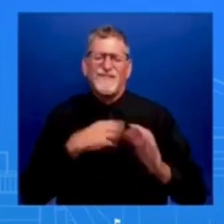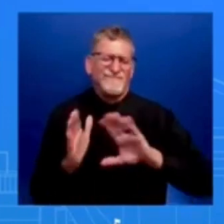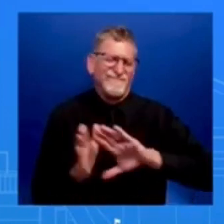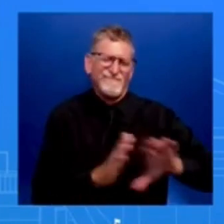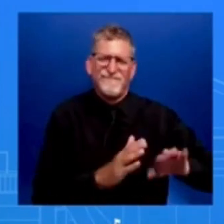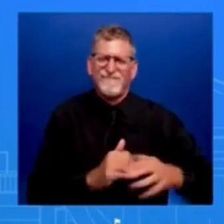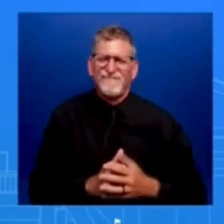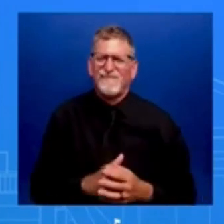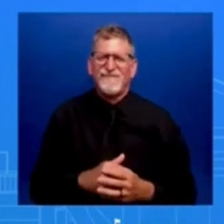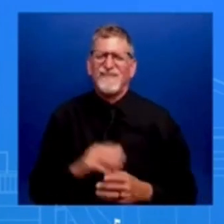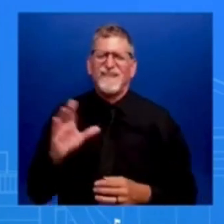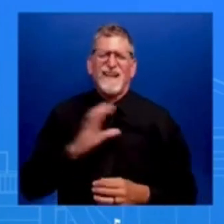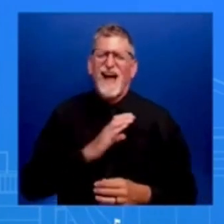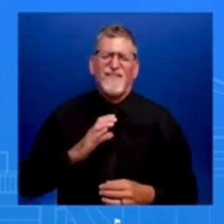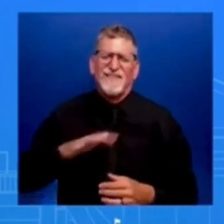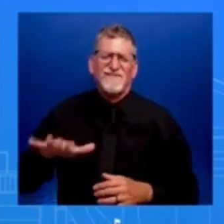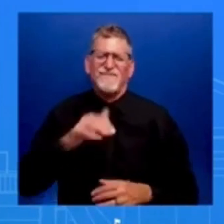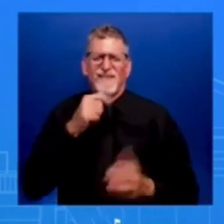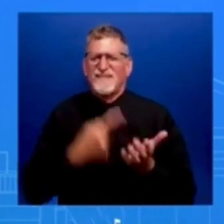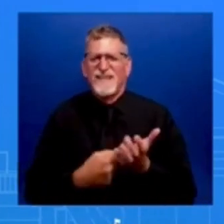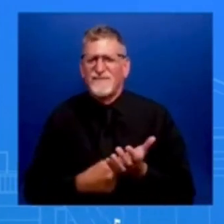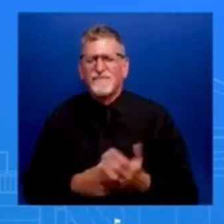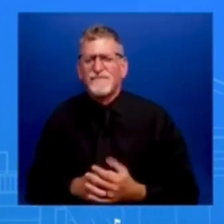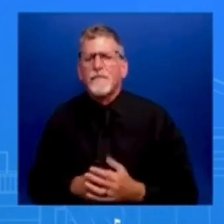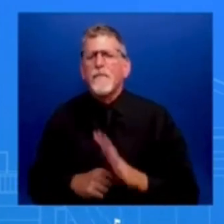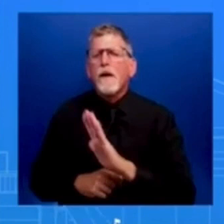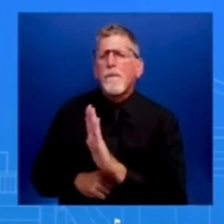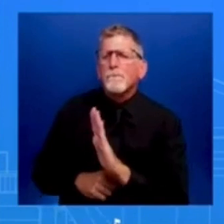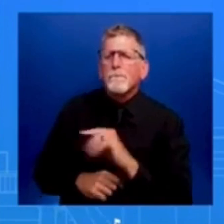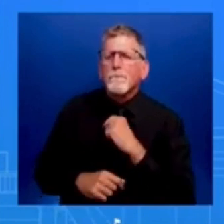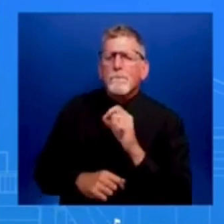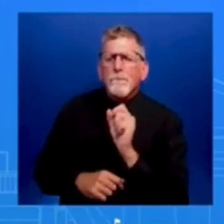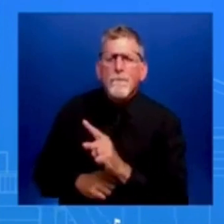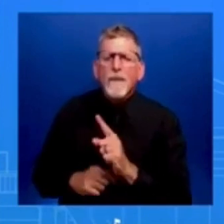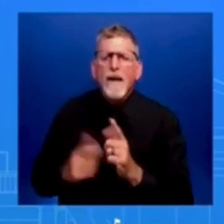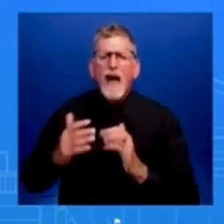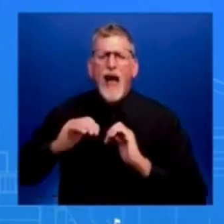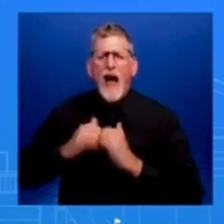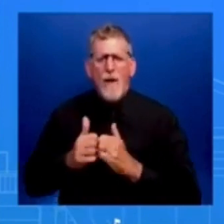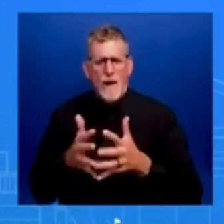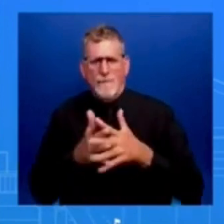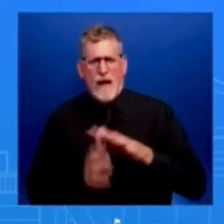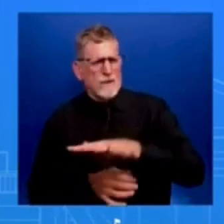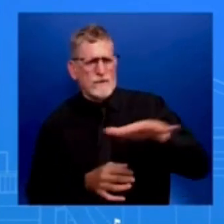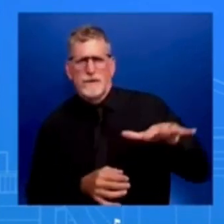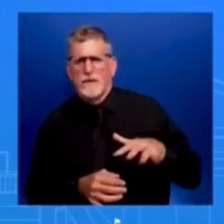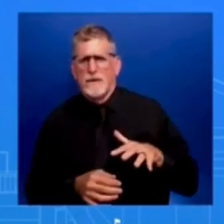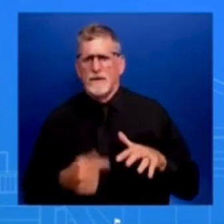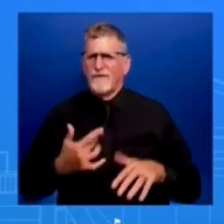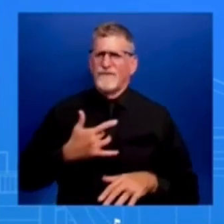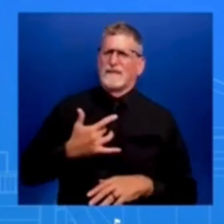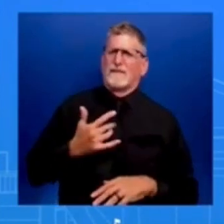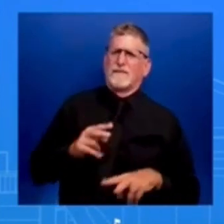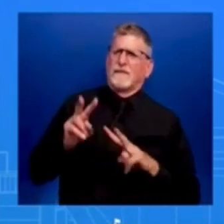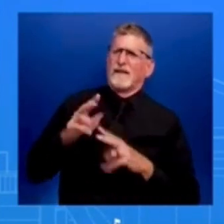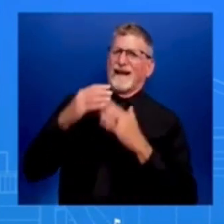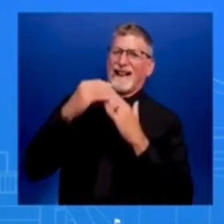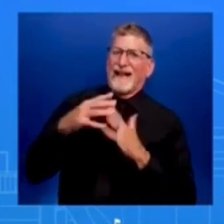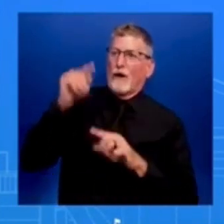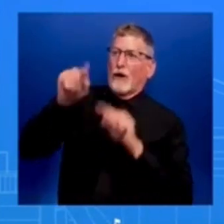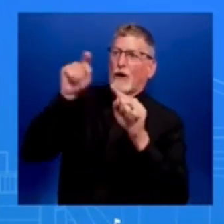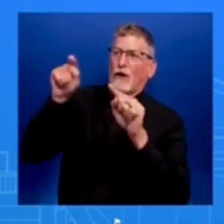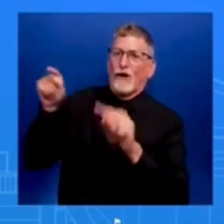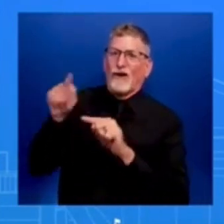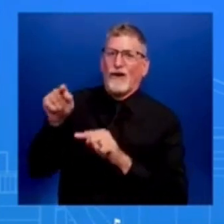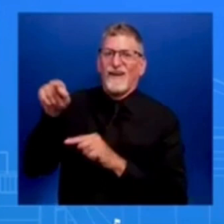exactly? I was just wondering, how can the administration reassure Americans who are worrying about these leaders, like you said, in Congress and here at the White House? So is your